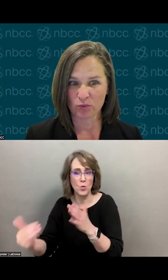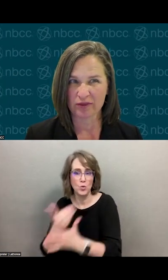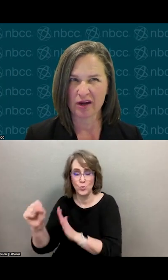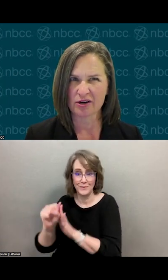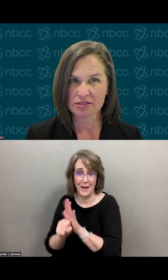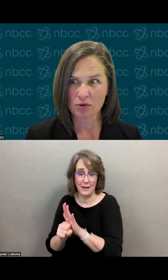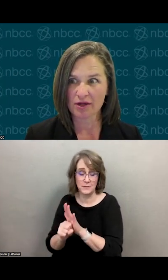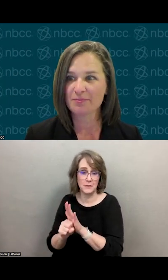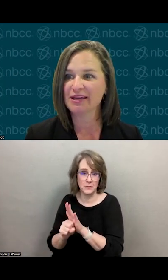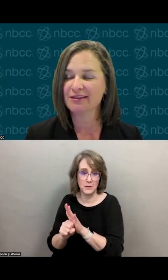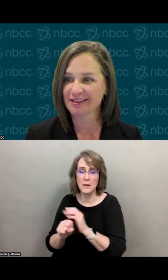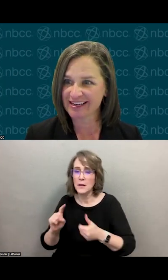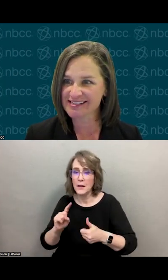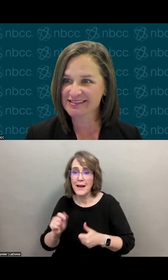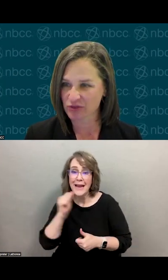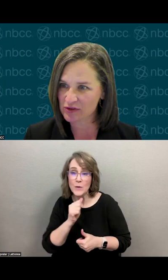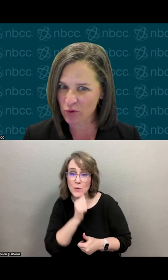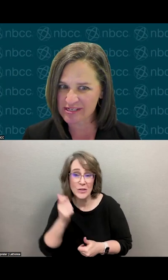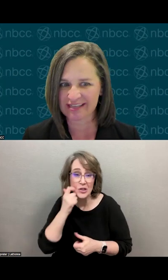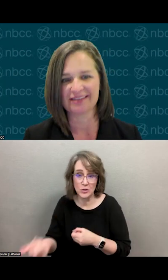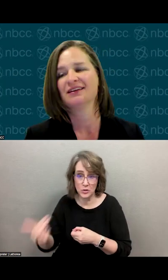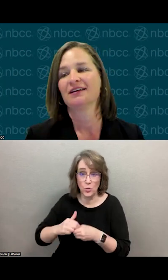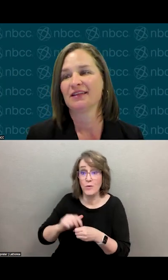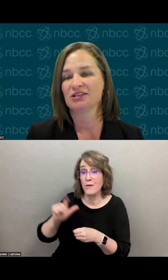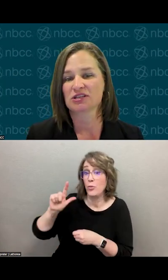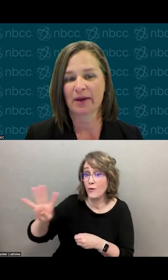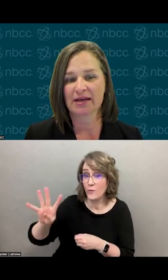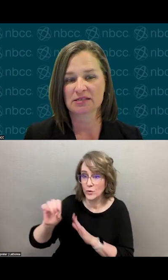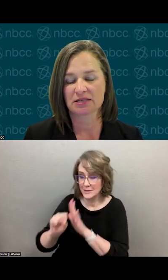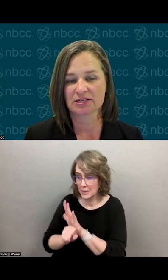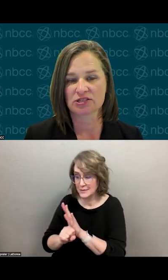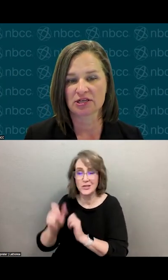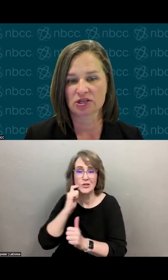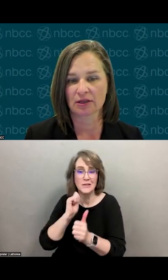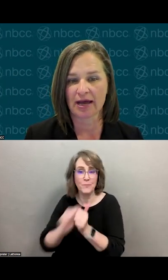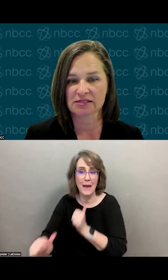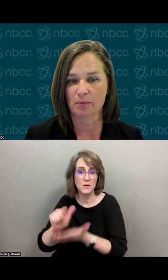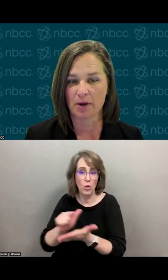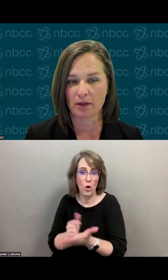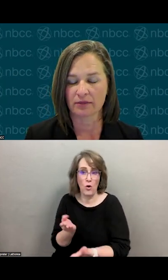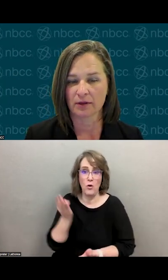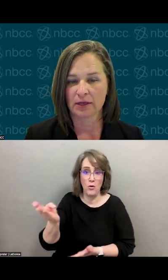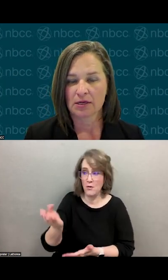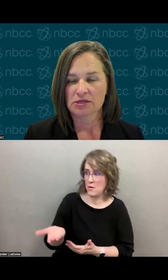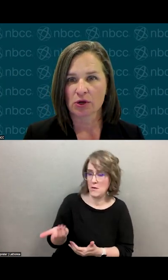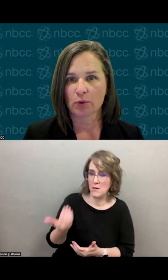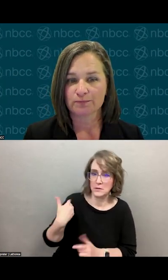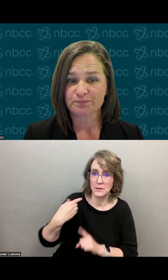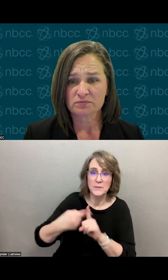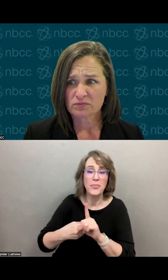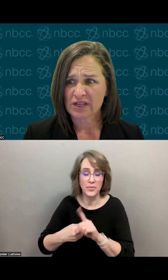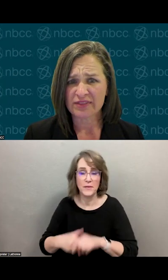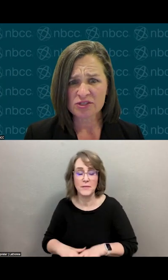year, with Arizona being the latest, the 34th state that just passed its legislation last month.